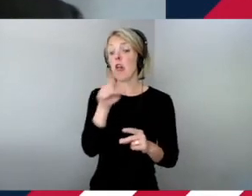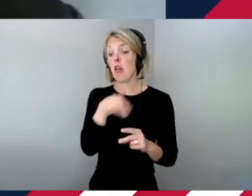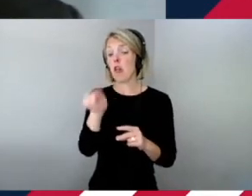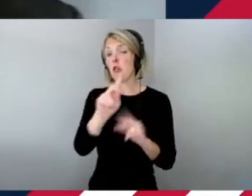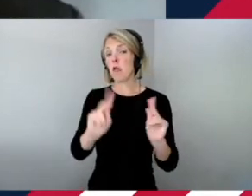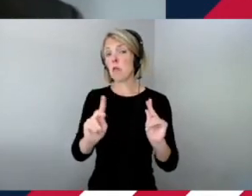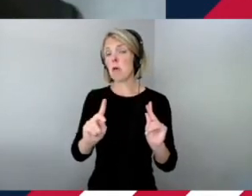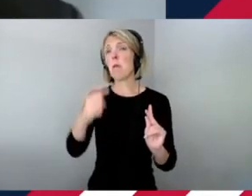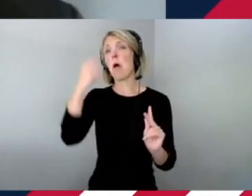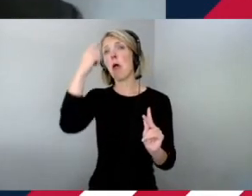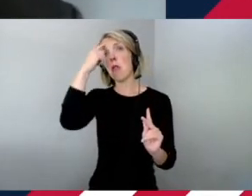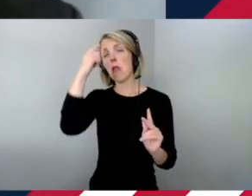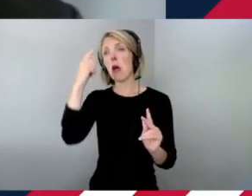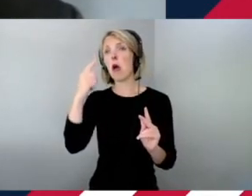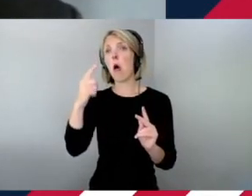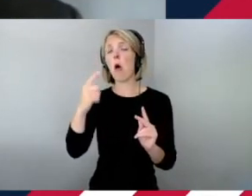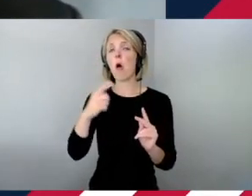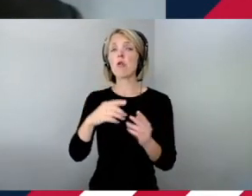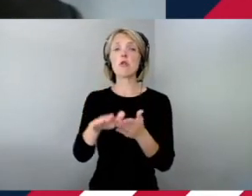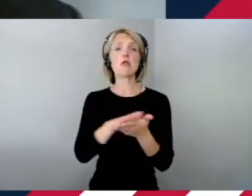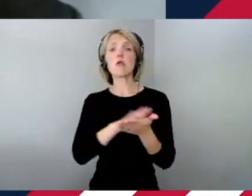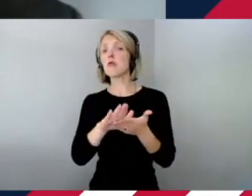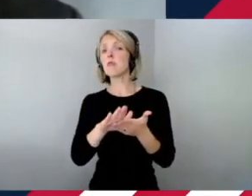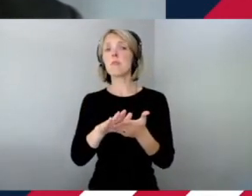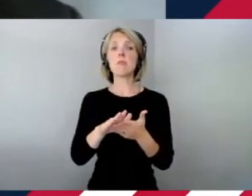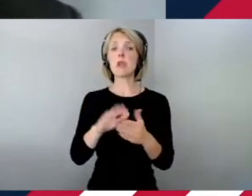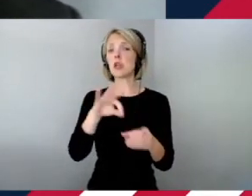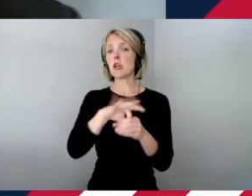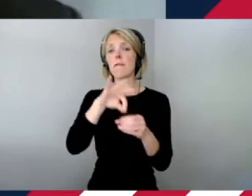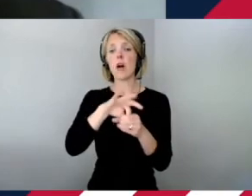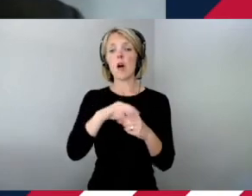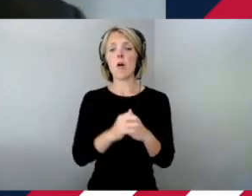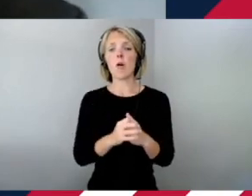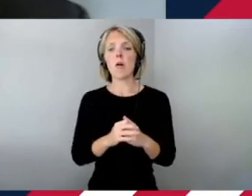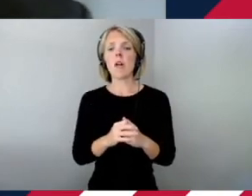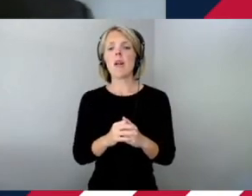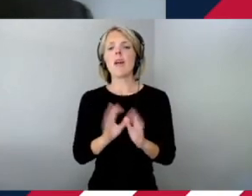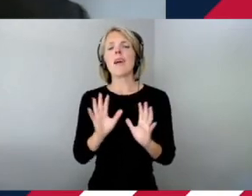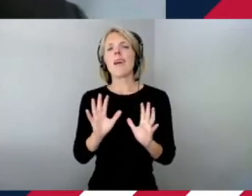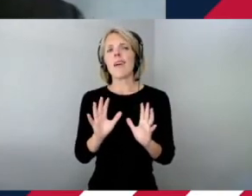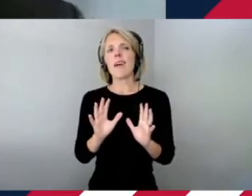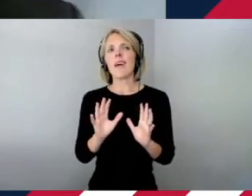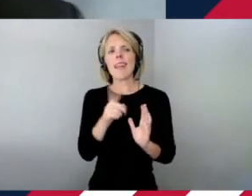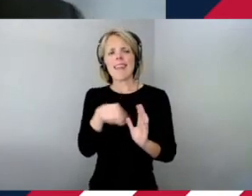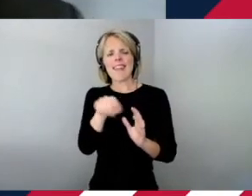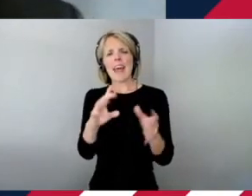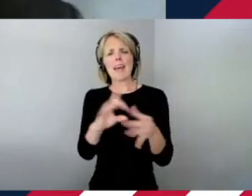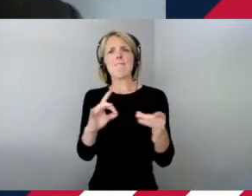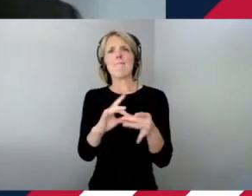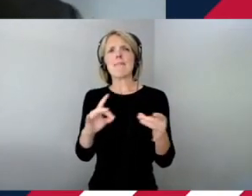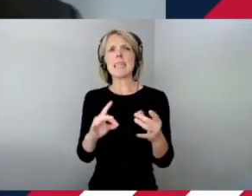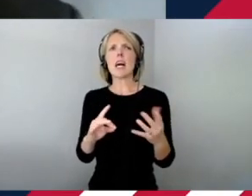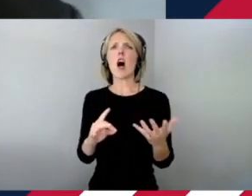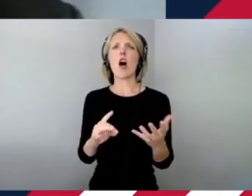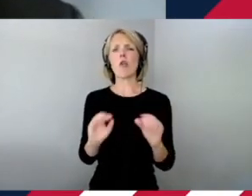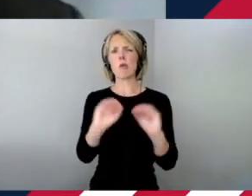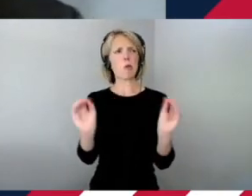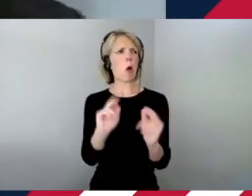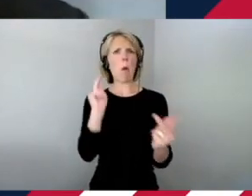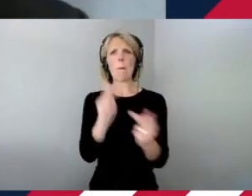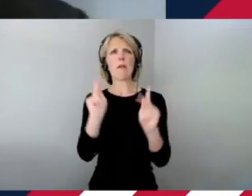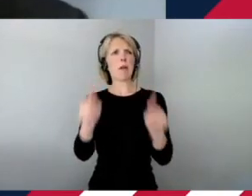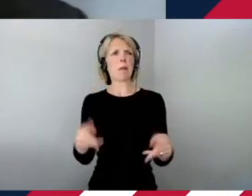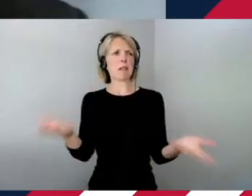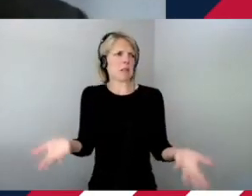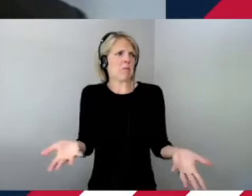too pure to vote. Those are the people who say that they don't have a perfect candidate here. By the